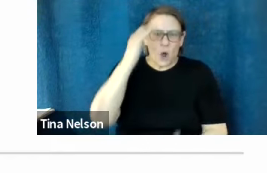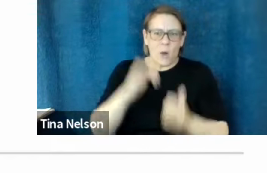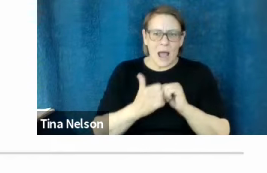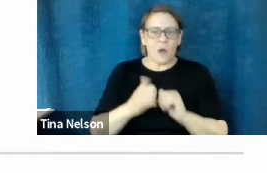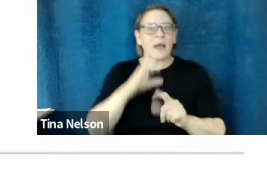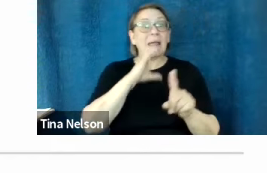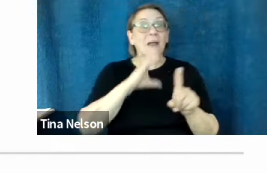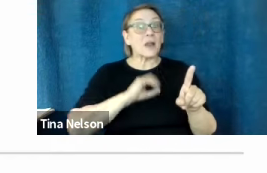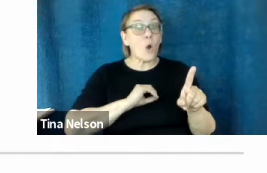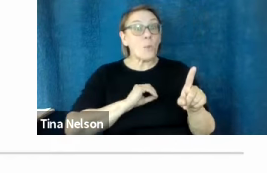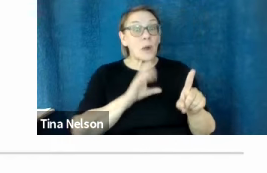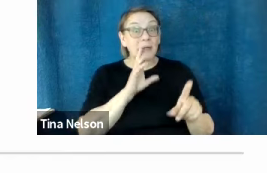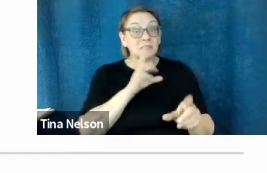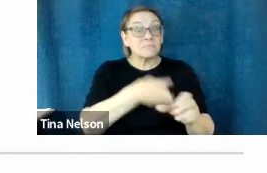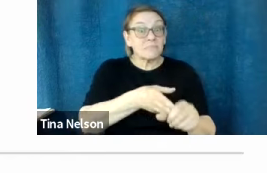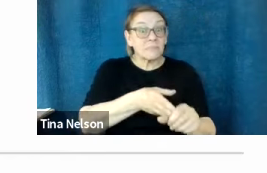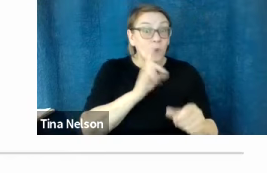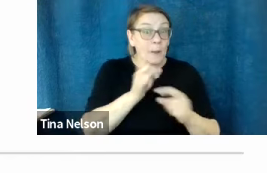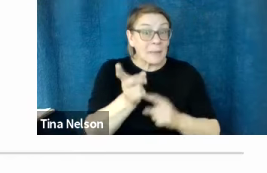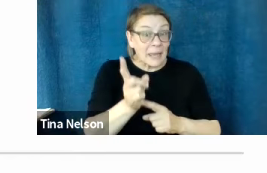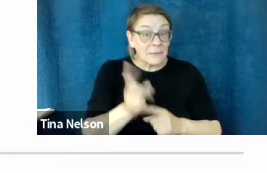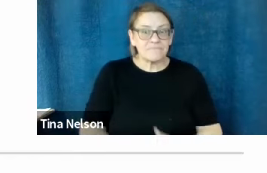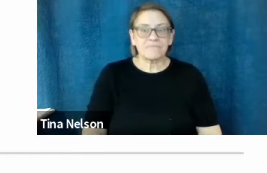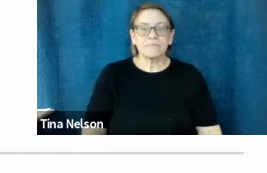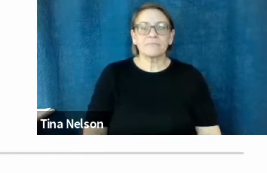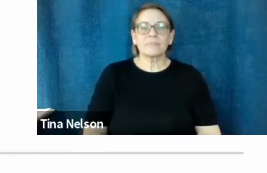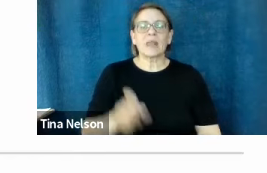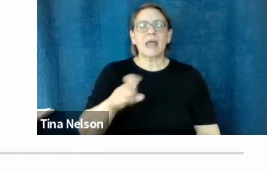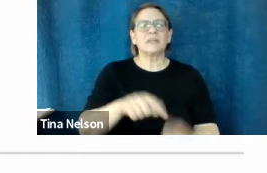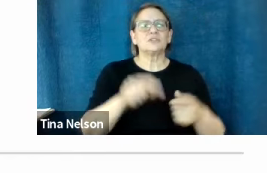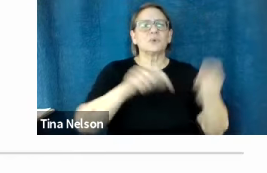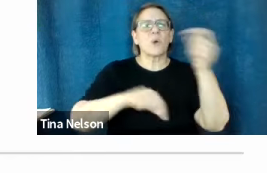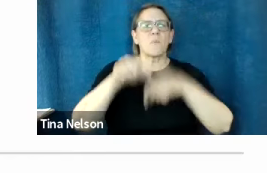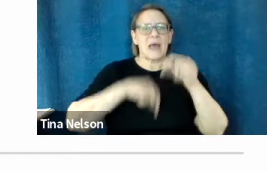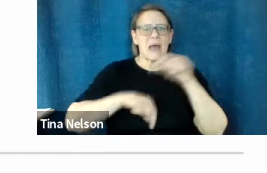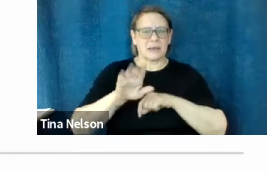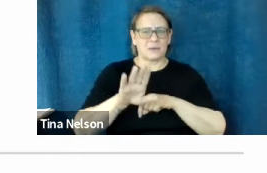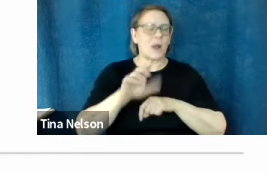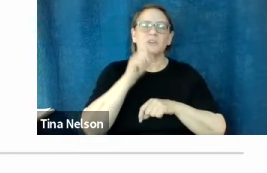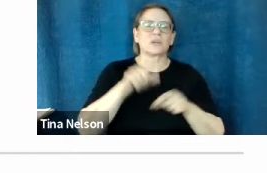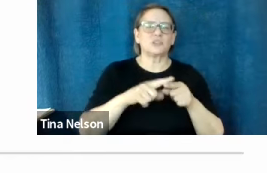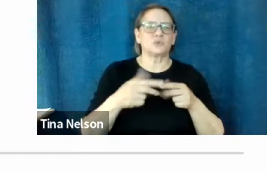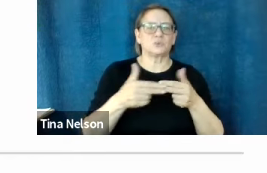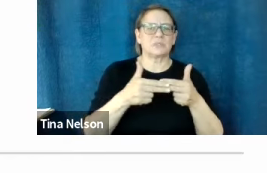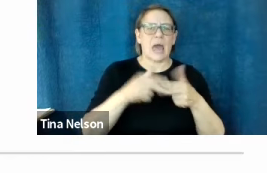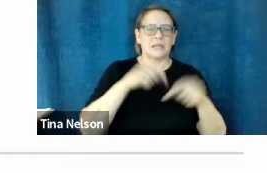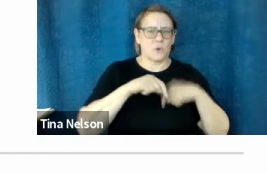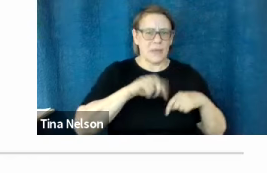is Carolyn jumping in just for a minute. I need to go back. I don't need you to go back on the slide, but I'm referring back.